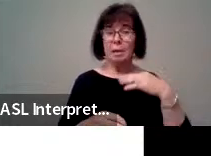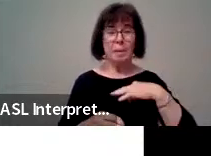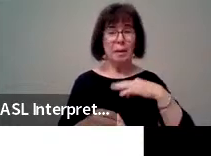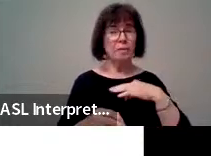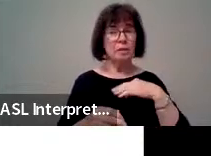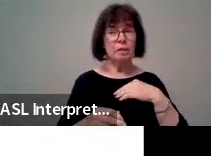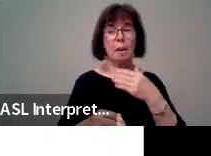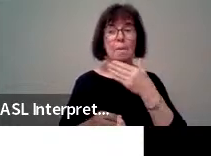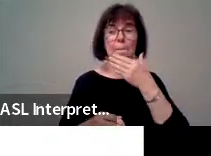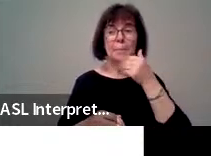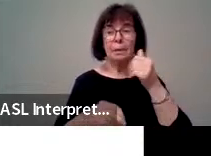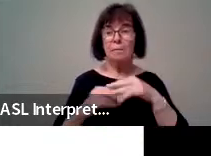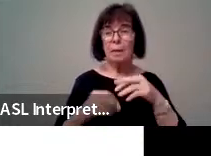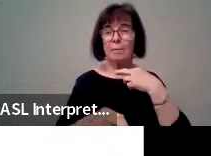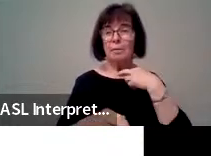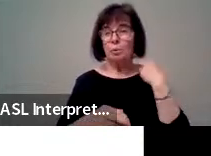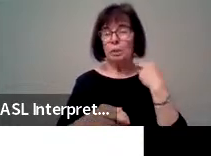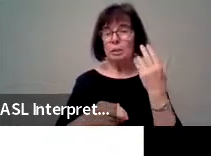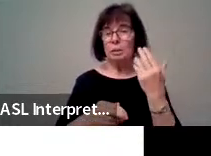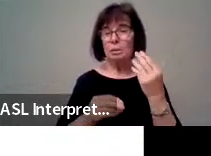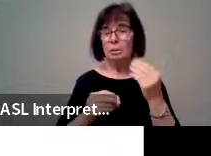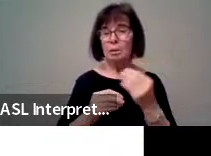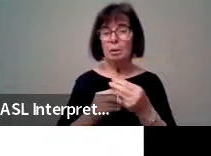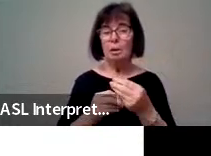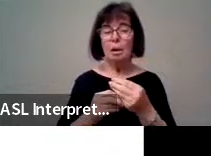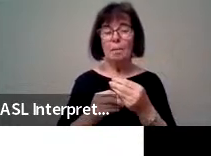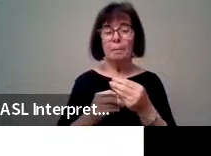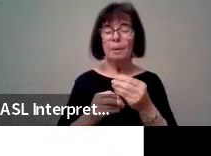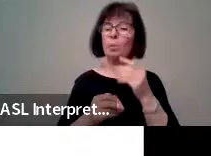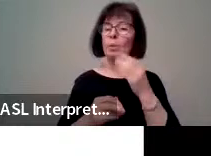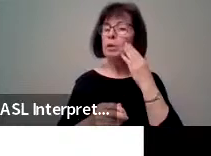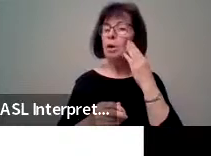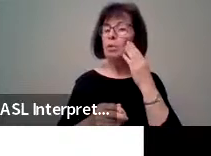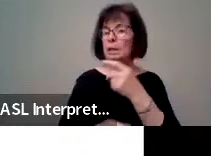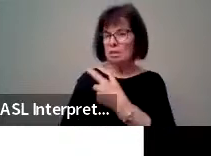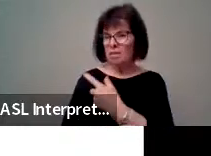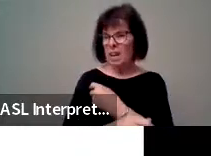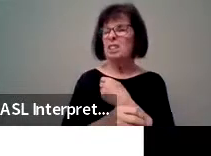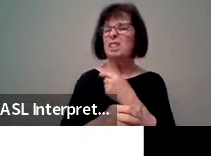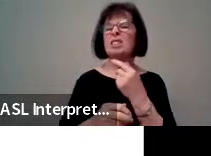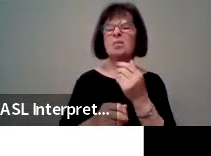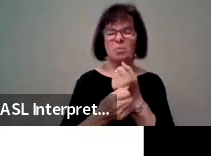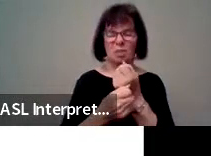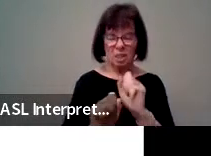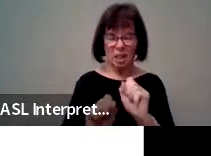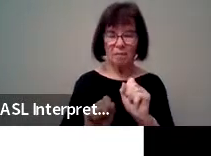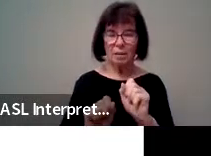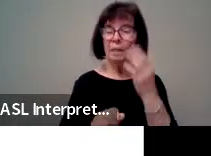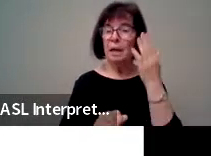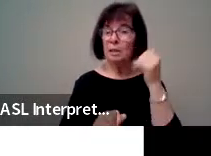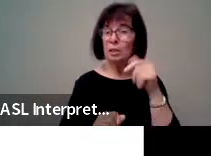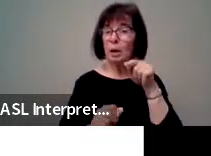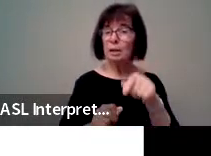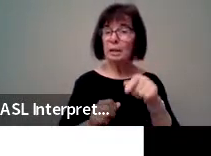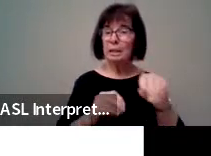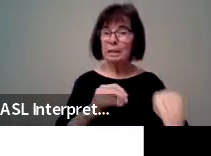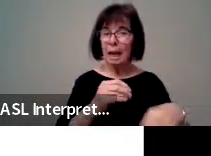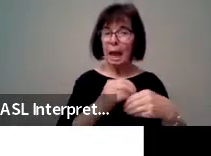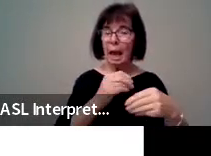know these vaccines pretty well now; they've been very safe, and so that's why these additional doses got